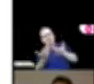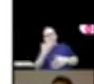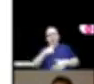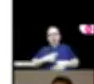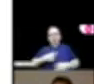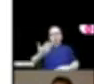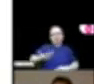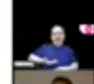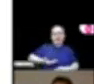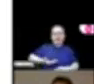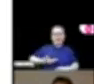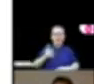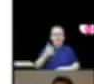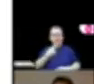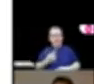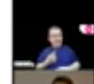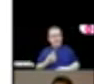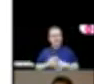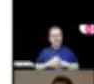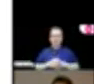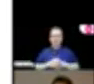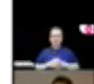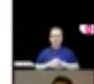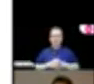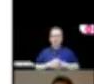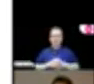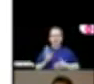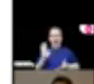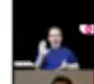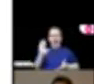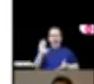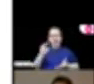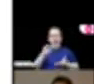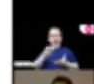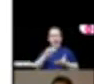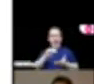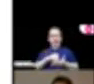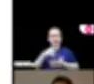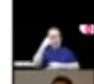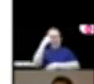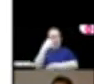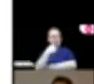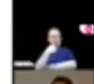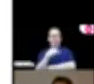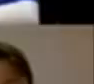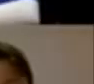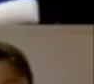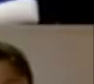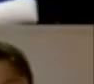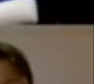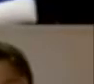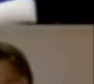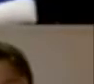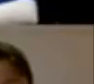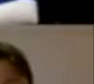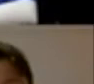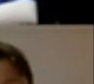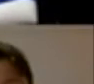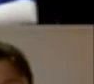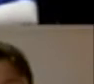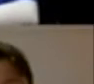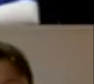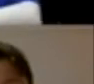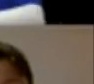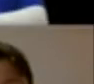stuff. So when you come into this country, you are very hopeful. you are looking forward to a better life.